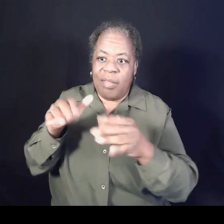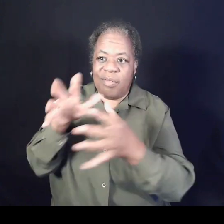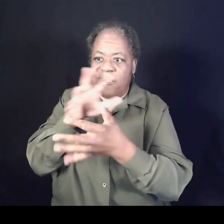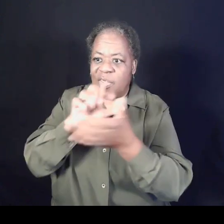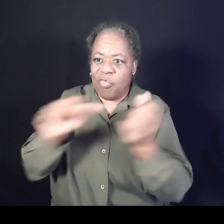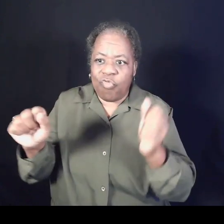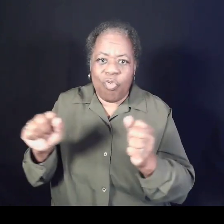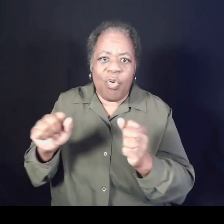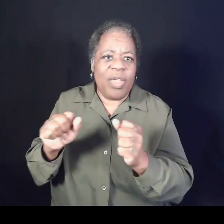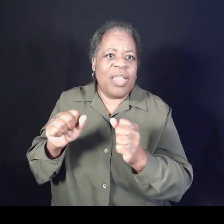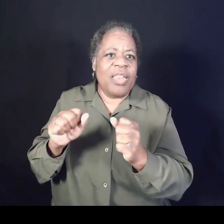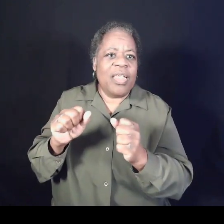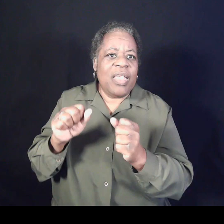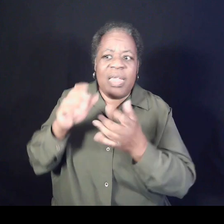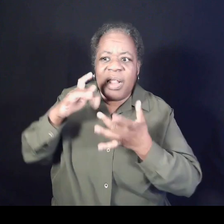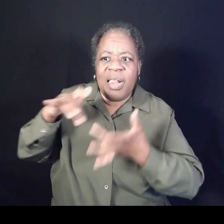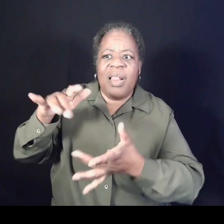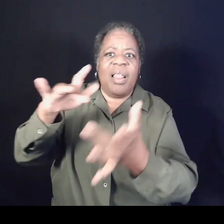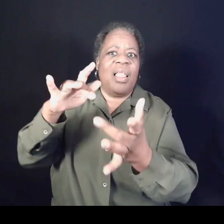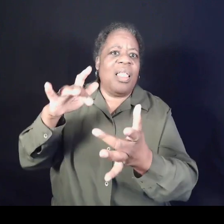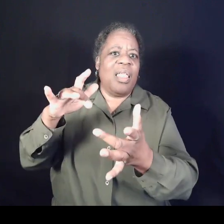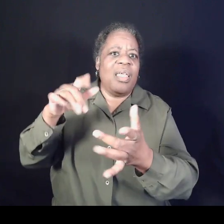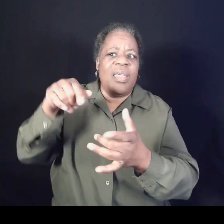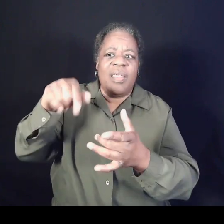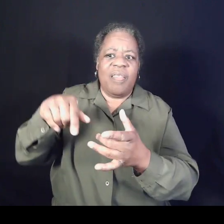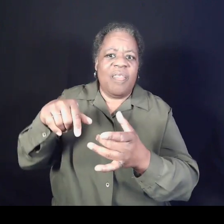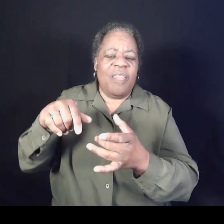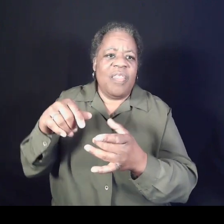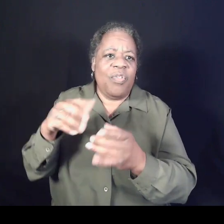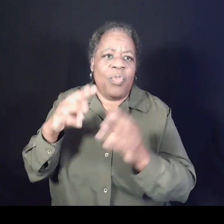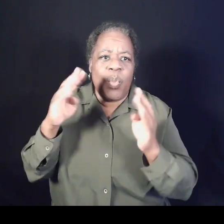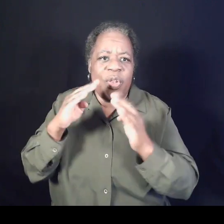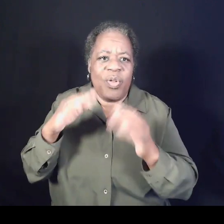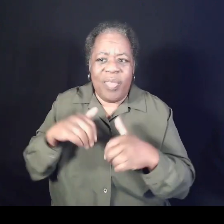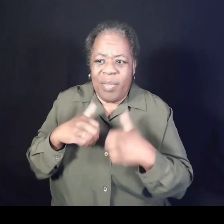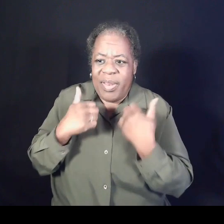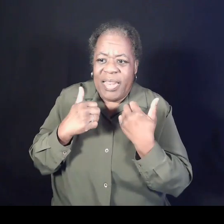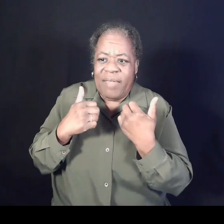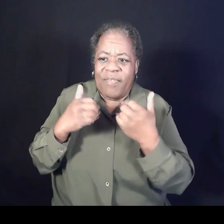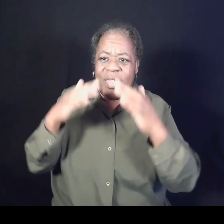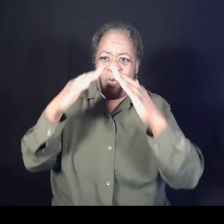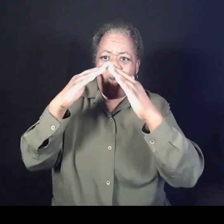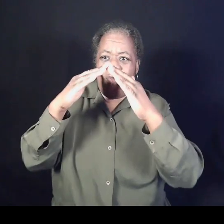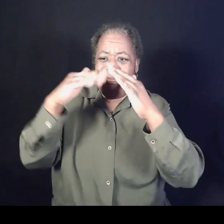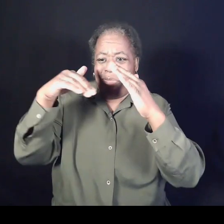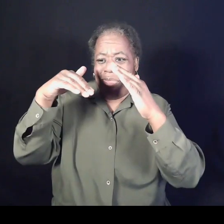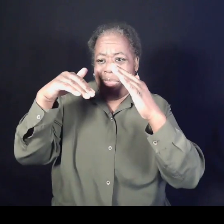living in a grass thatched hut with hardly a roof over their heads.